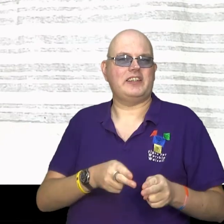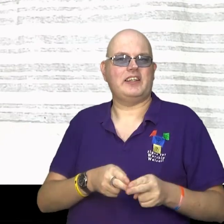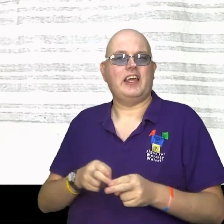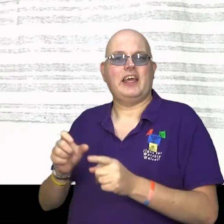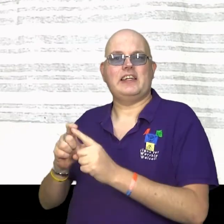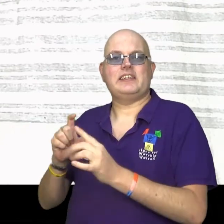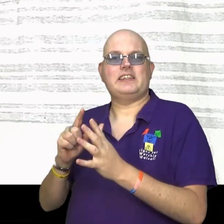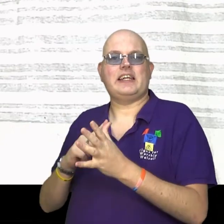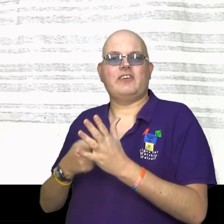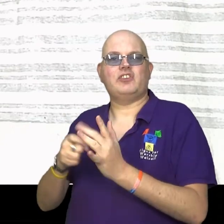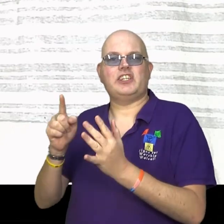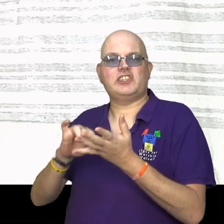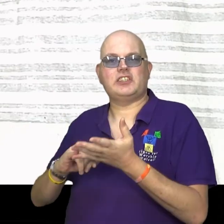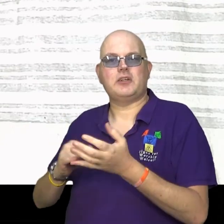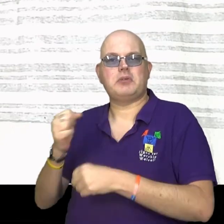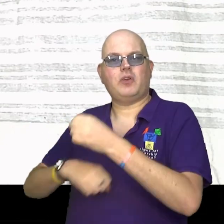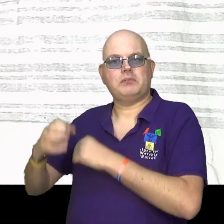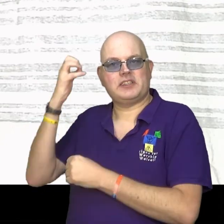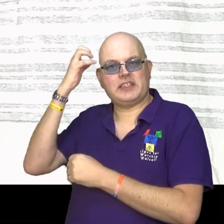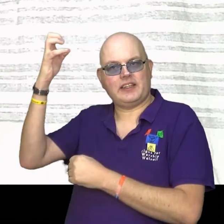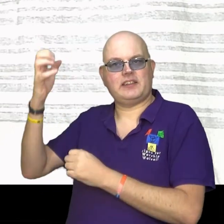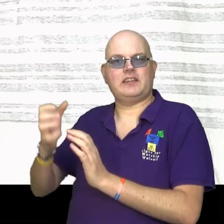the Mede is appointed as king.